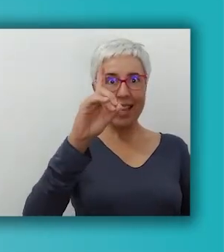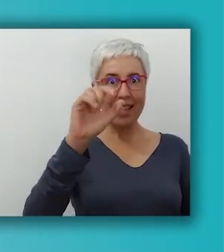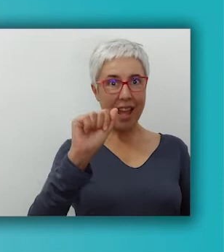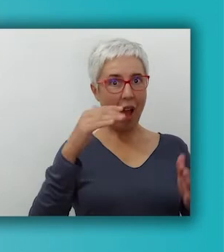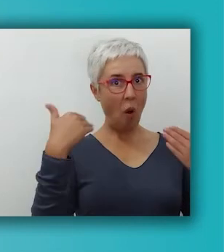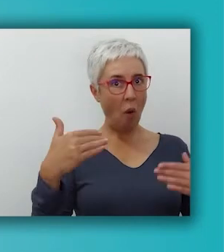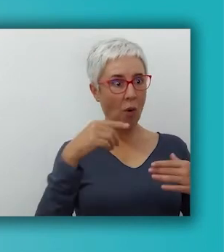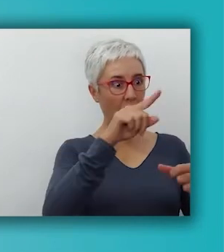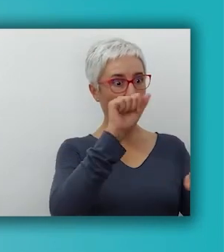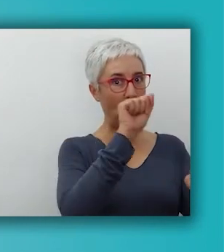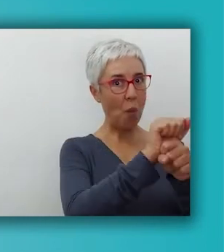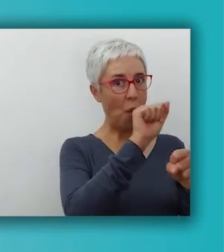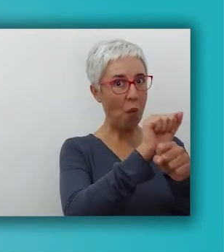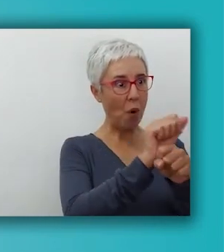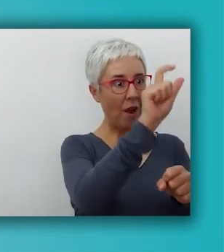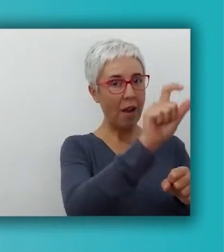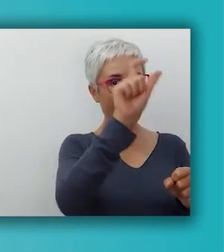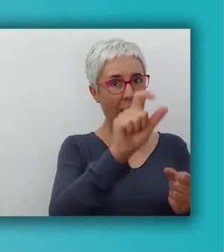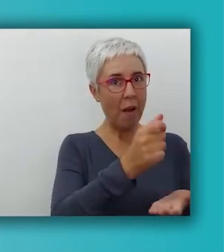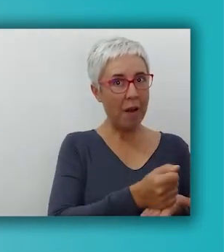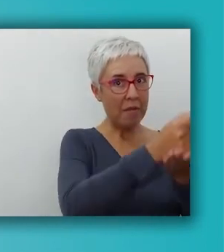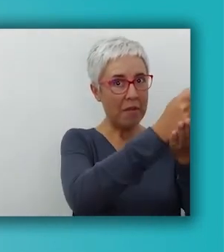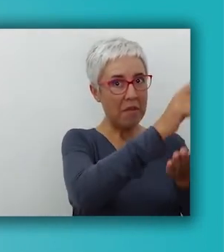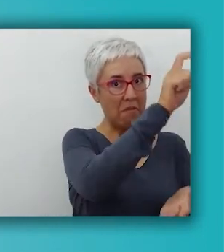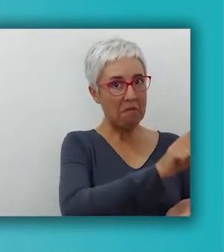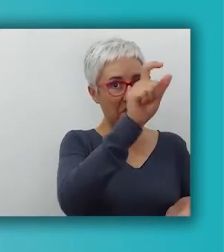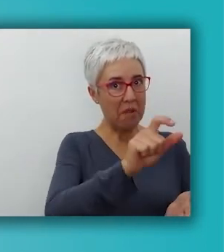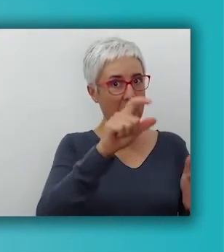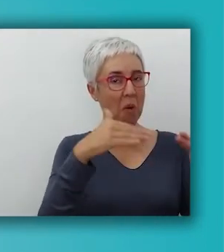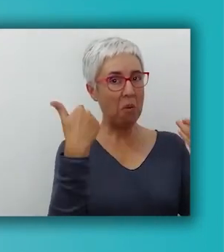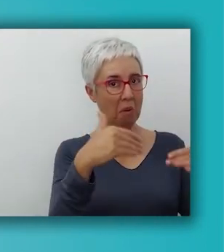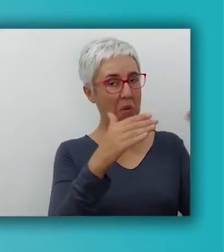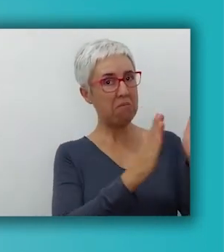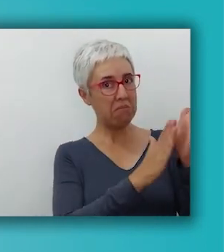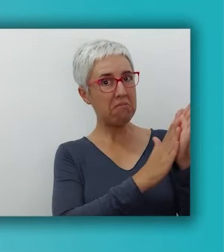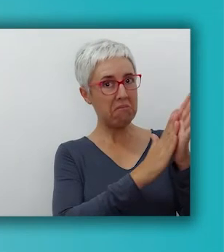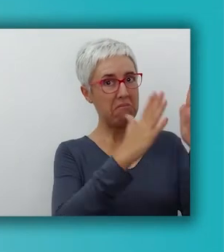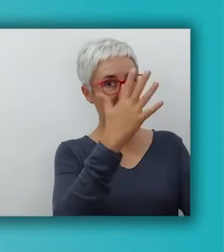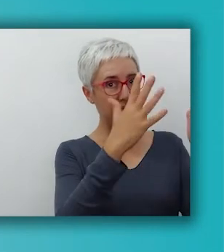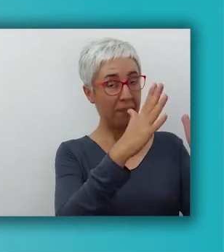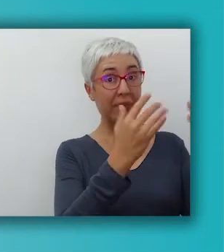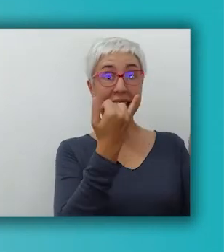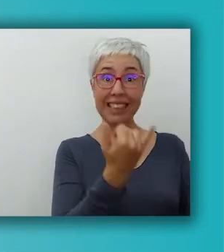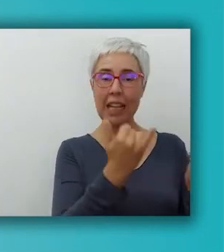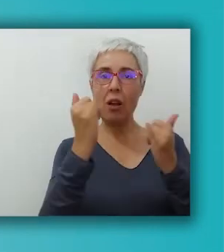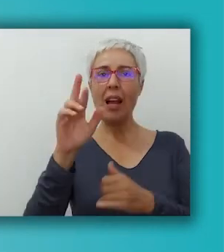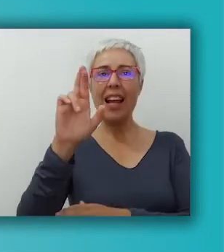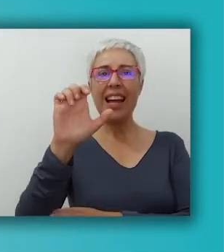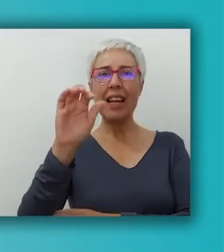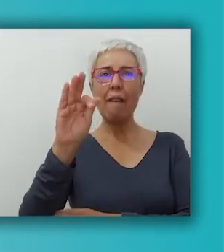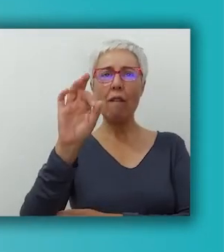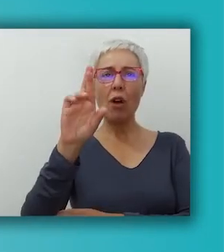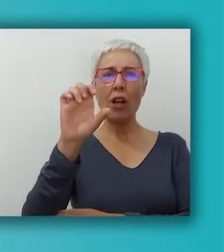difícil digitalizar el sector de los servicios domésticos y creo que Kida lo está haciendo realmente bien. Pasamos ahora a